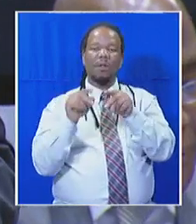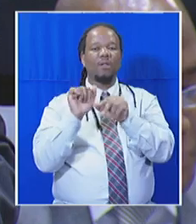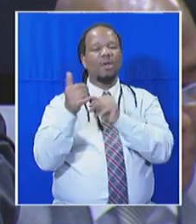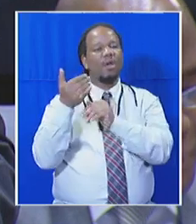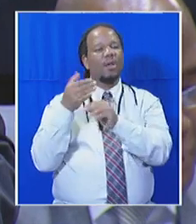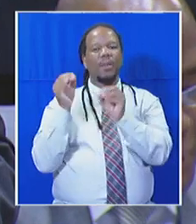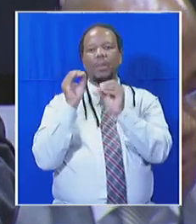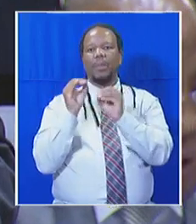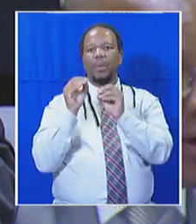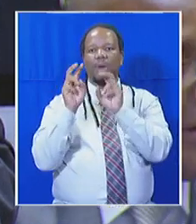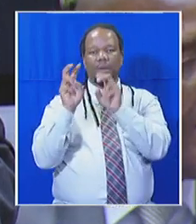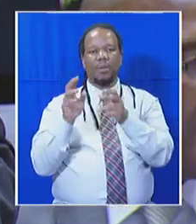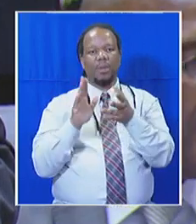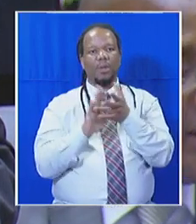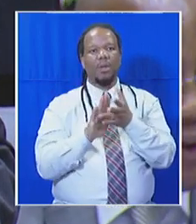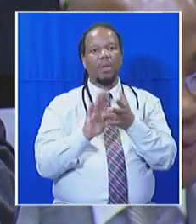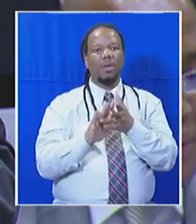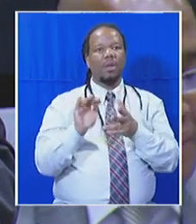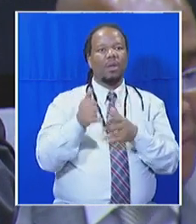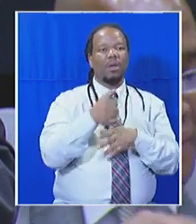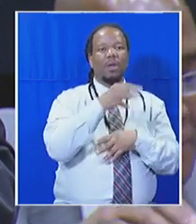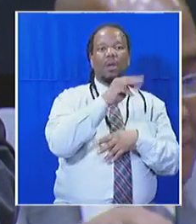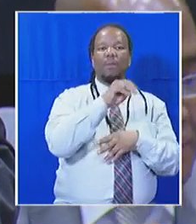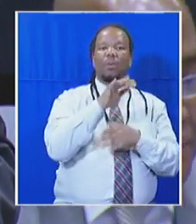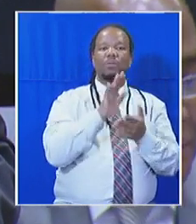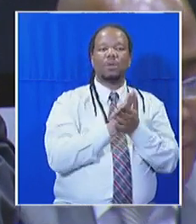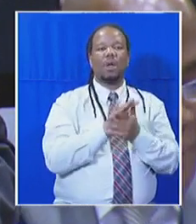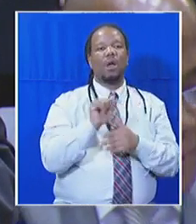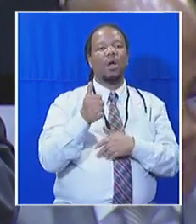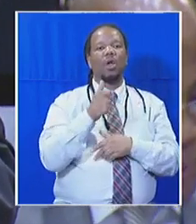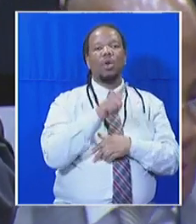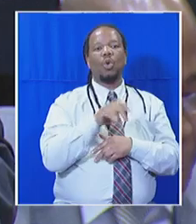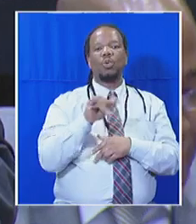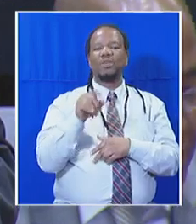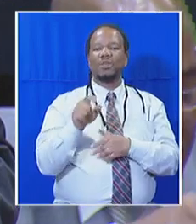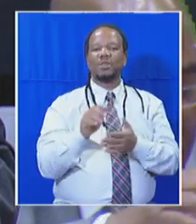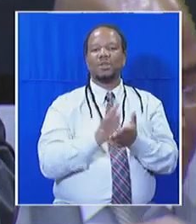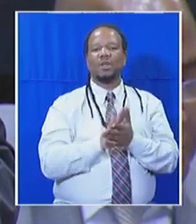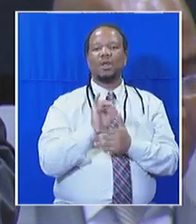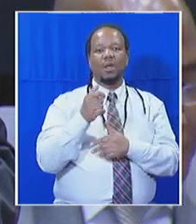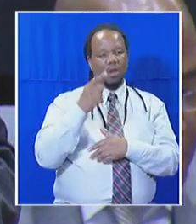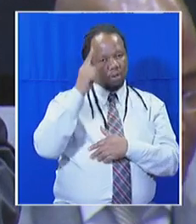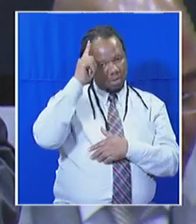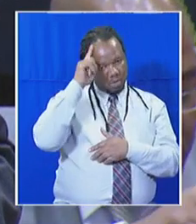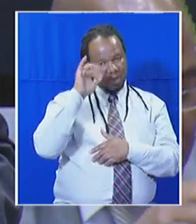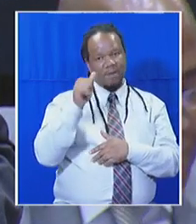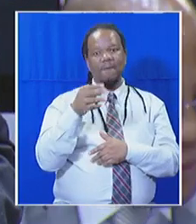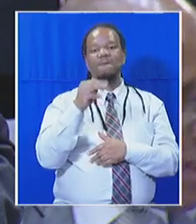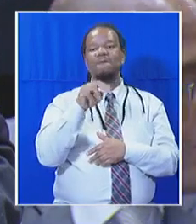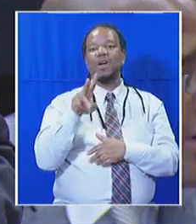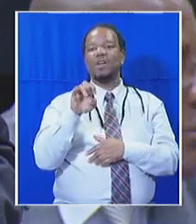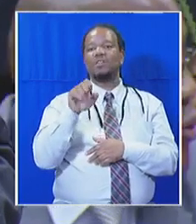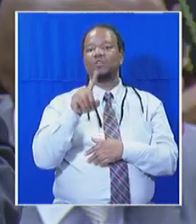before. Inguza Hill Museum in Lusikisiki and the Nelson Mandela site in Mvezo,